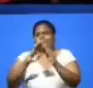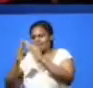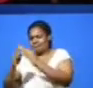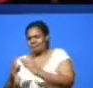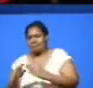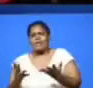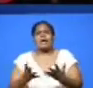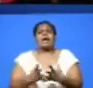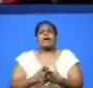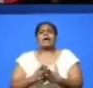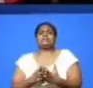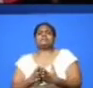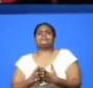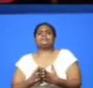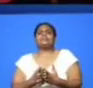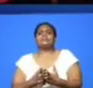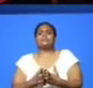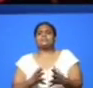shall tread it underfoot